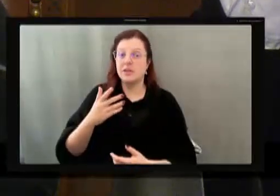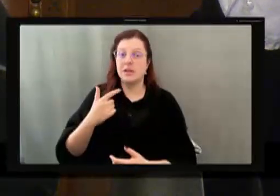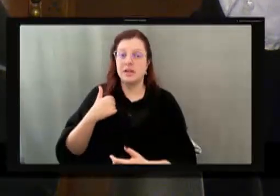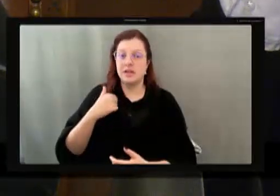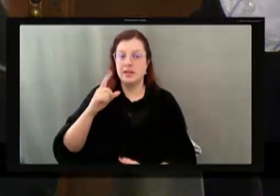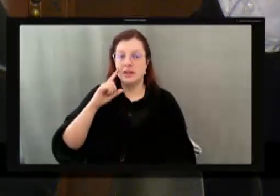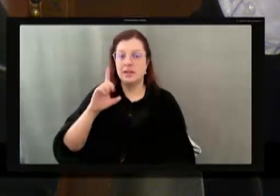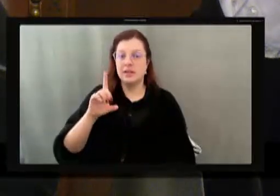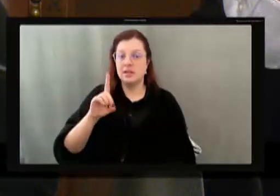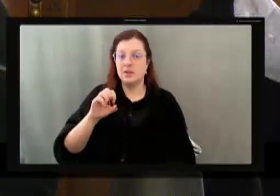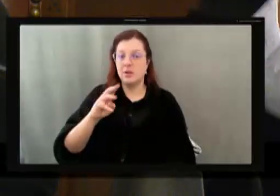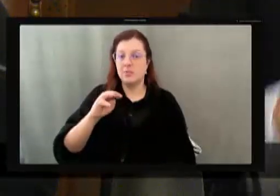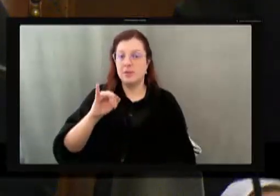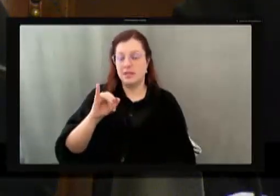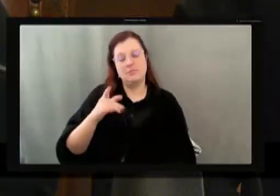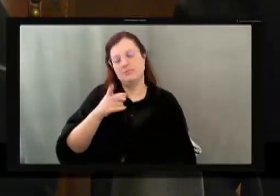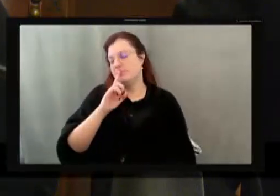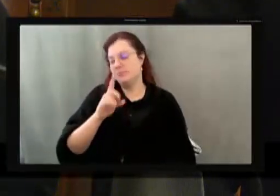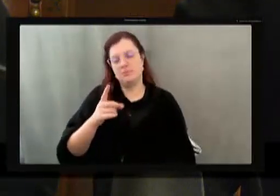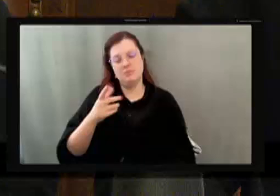has one of the hardest jobs.